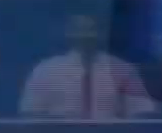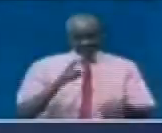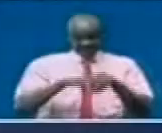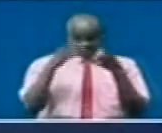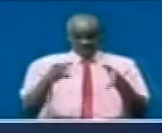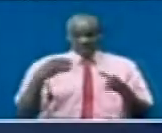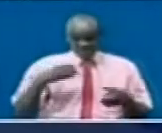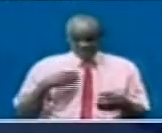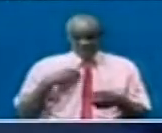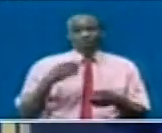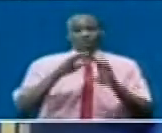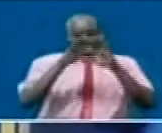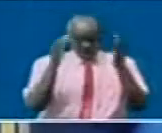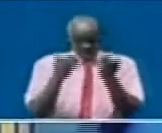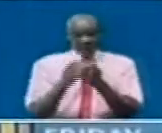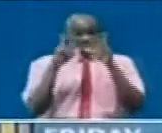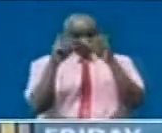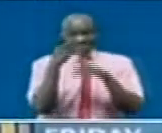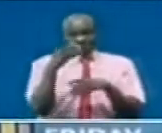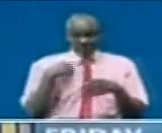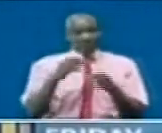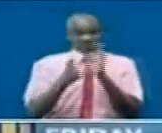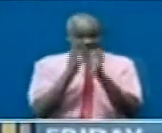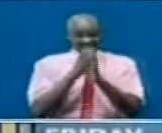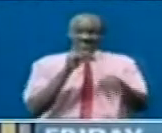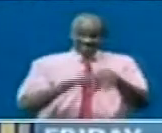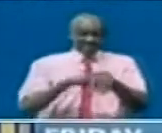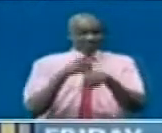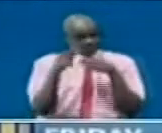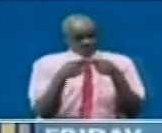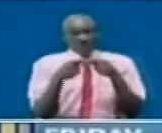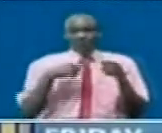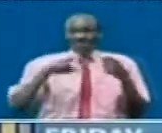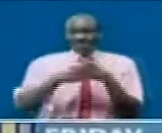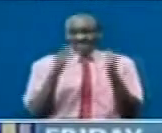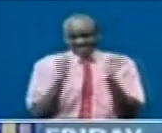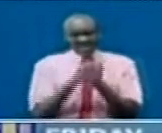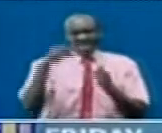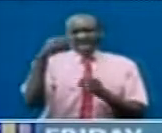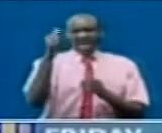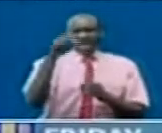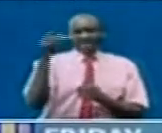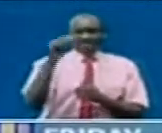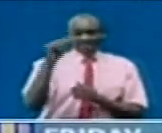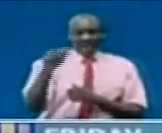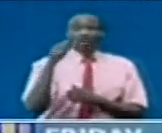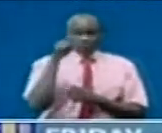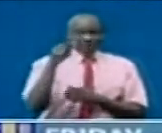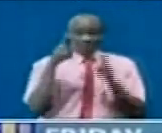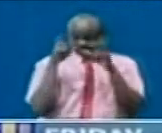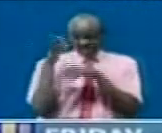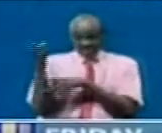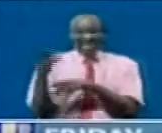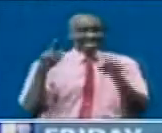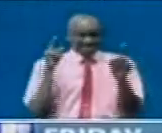Time now for a world in pictures, and let's get straight to it. I understand we don't have much time, and we begin with a conflict in Gaza. But this time, as you can see from the picture, a